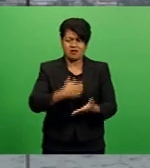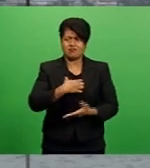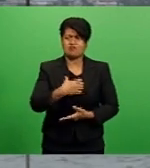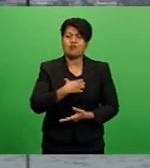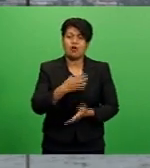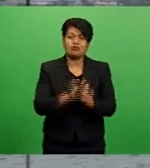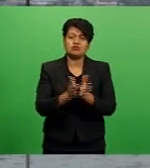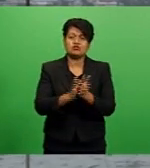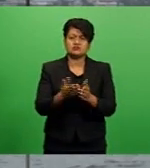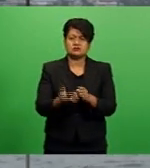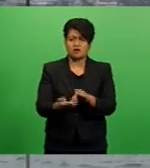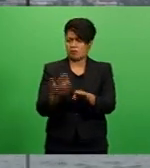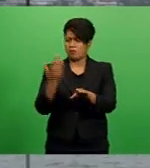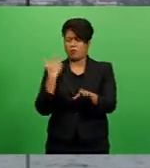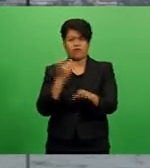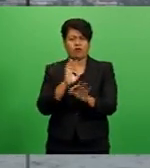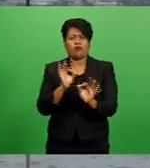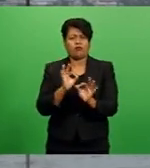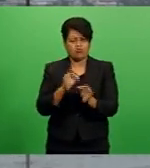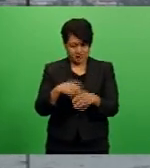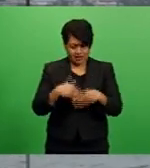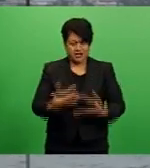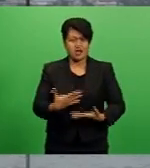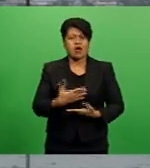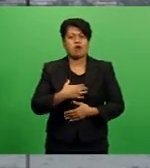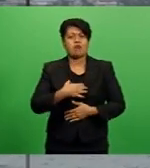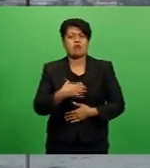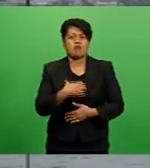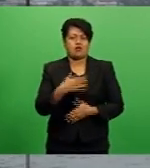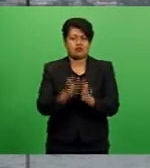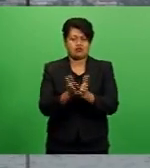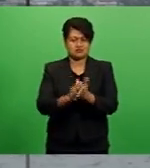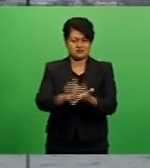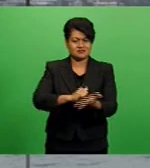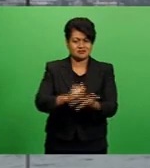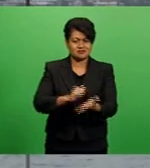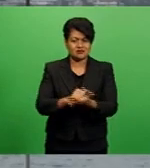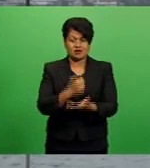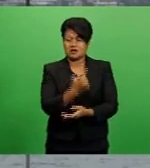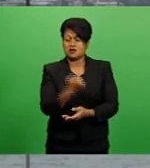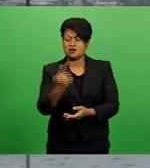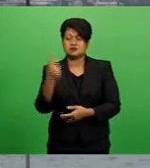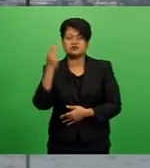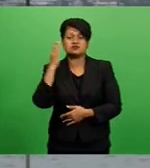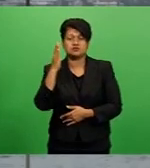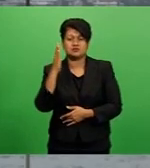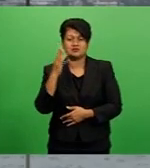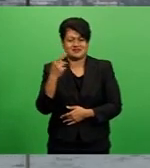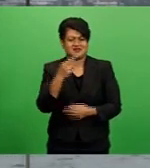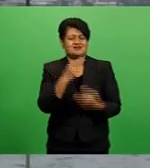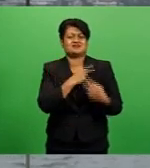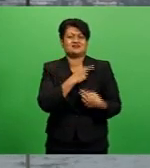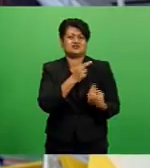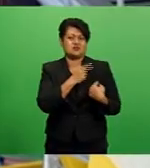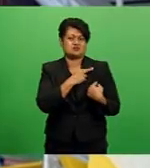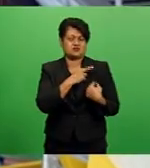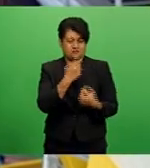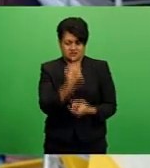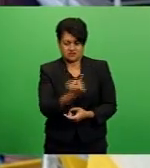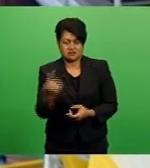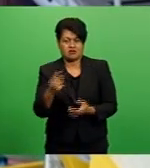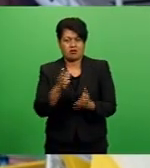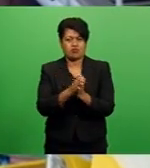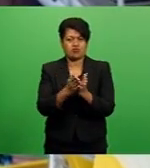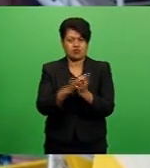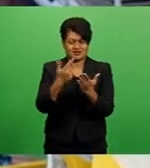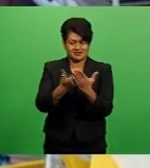years. Apanisa Wangairandovo reports the Education Ministry says each school is responsible for its book list.